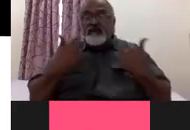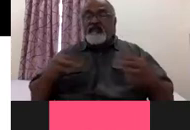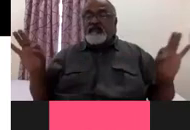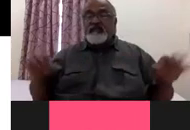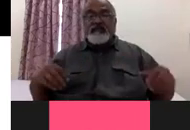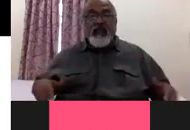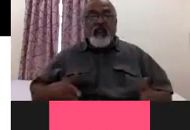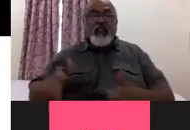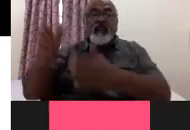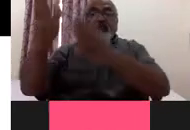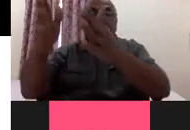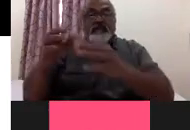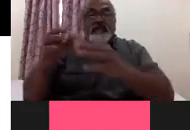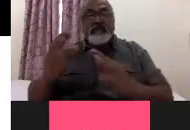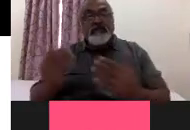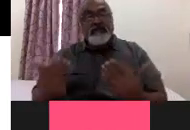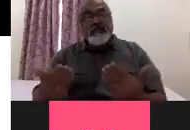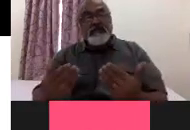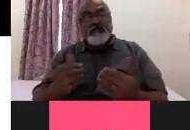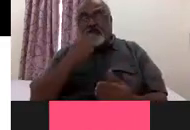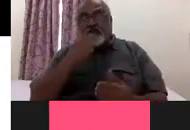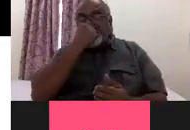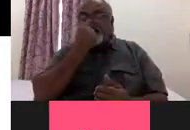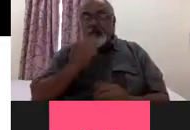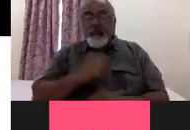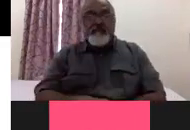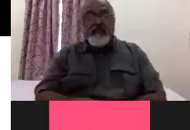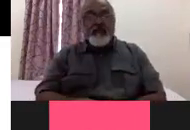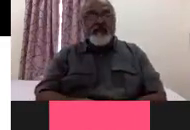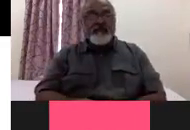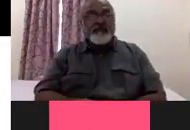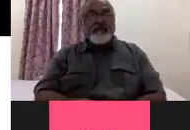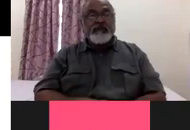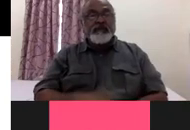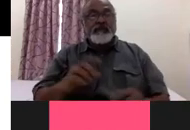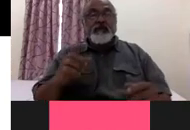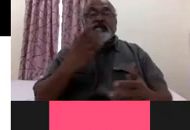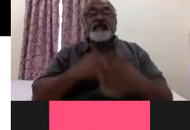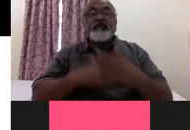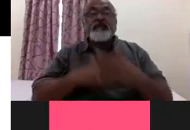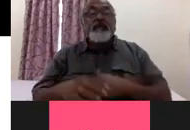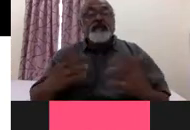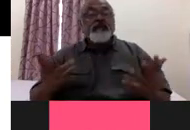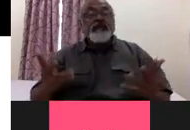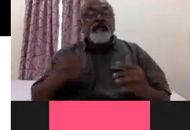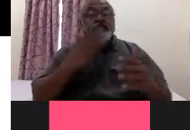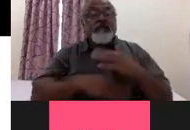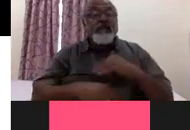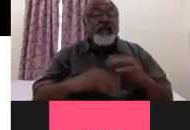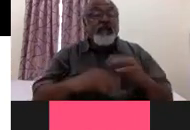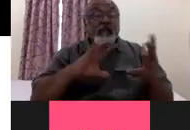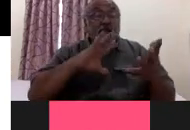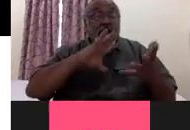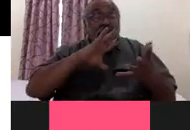to access public transportation. Okay. Where is the disability created? Disability is created by the